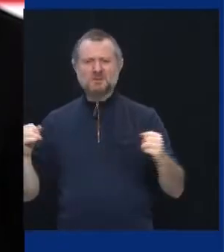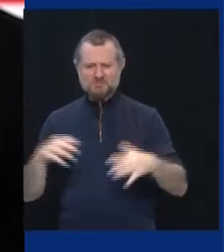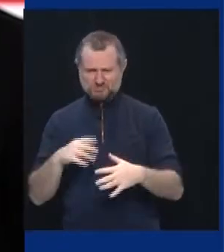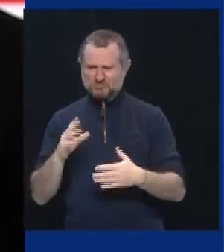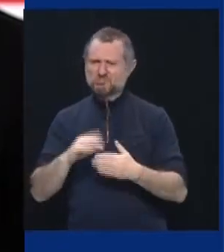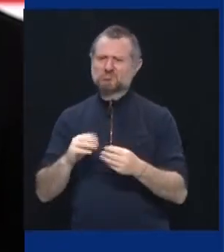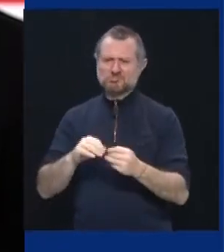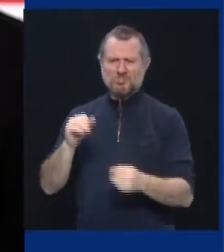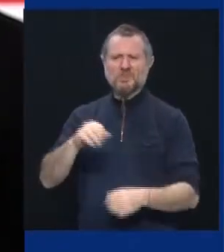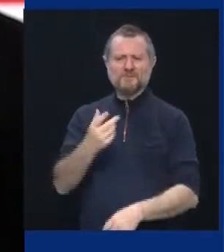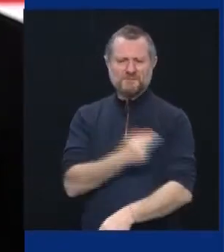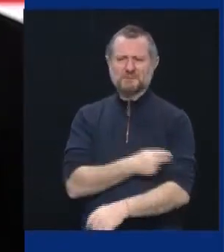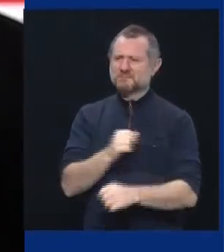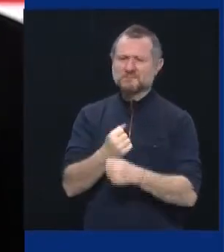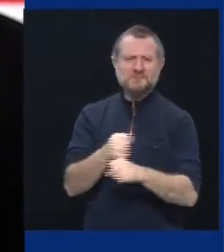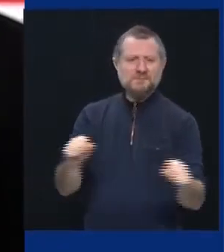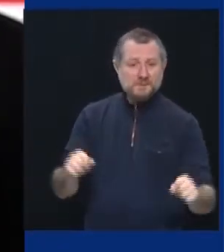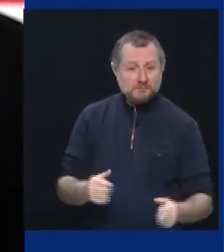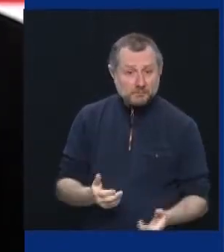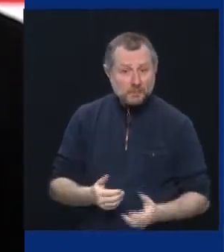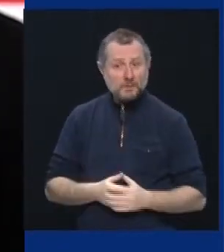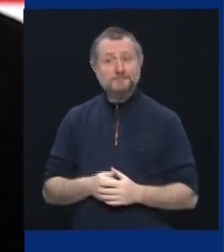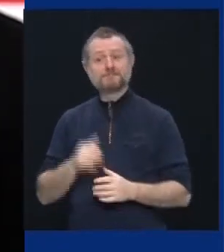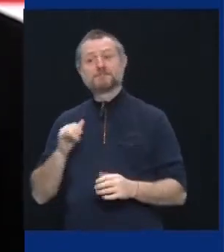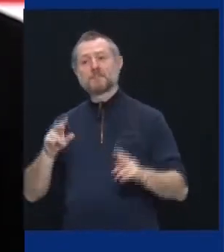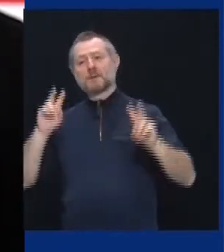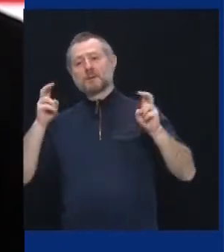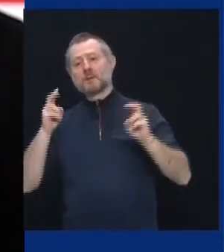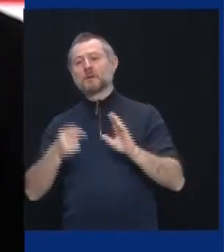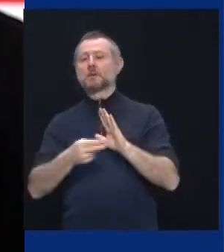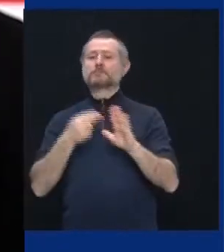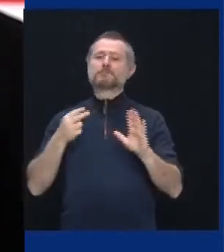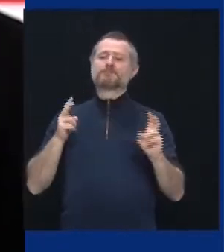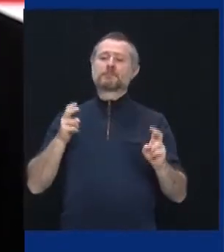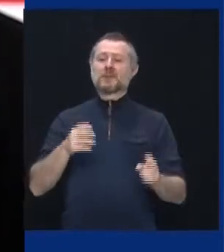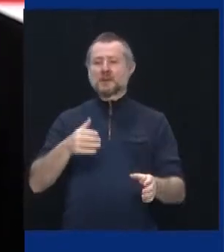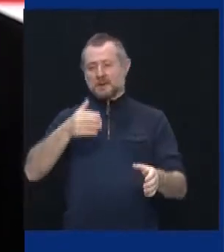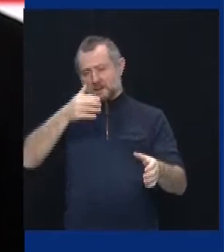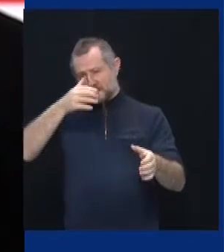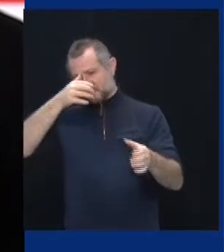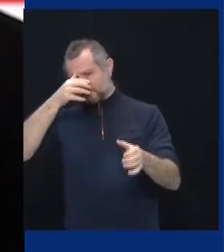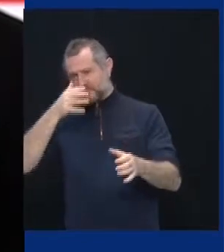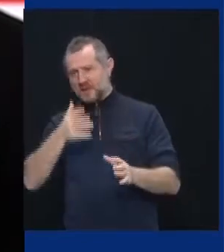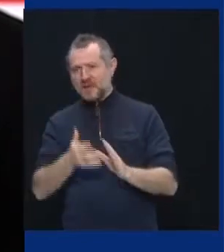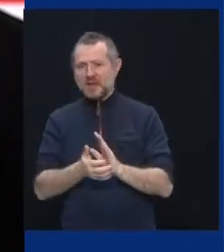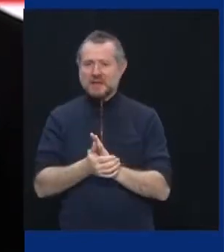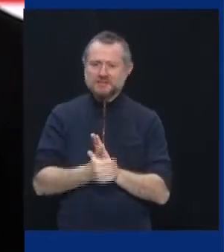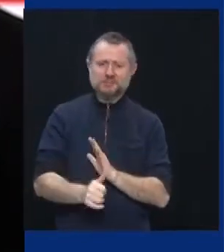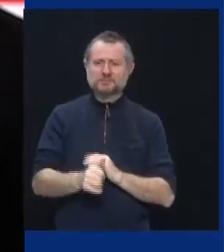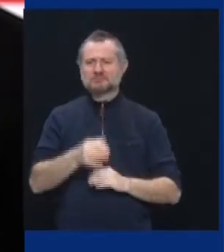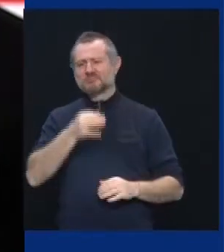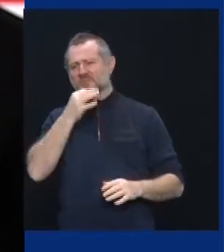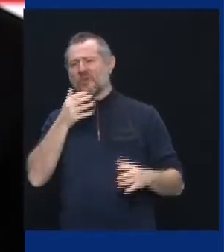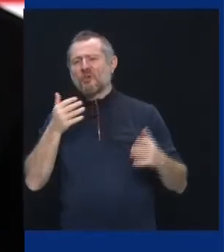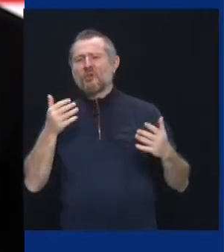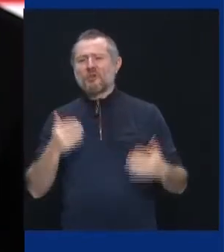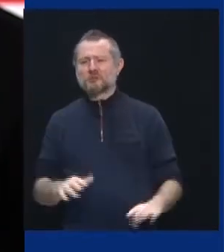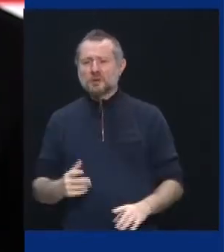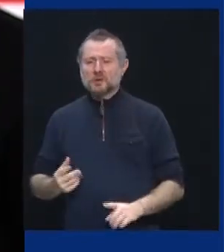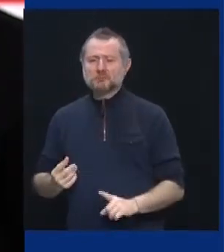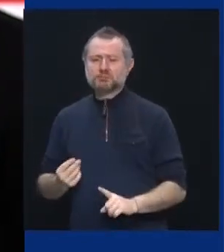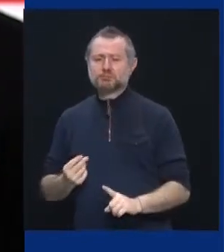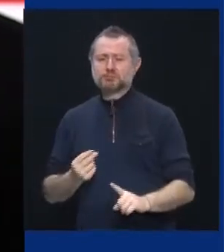The SOMOS experts who know this vaccine have administered over 5